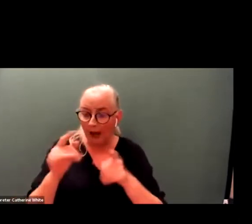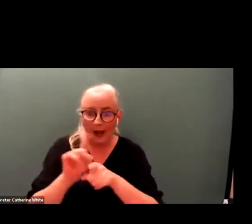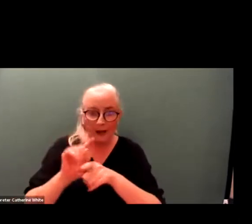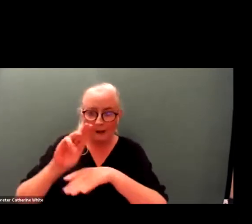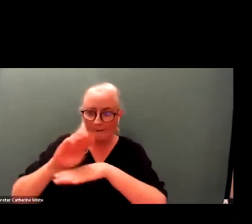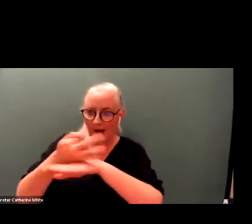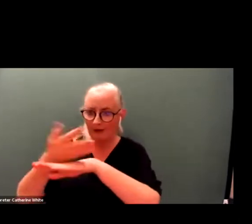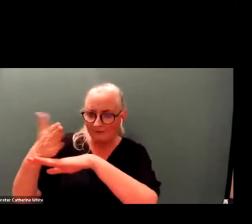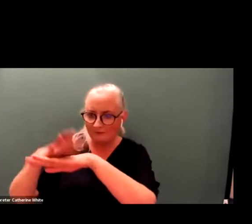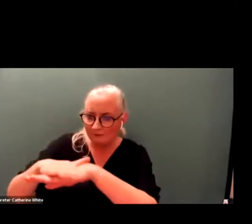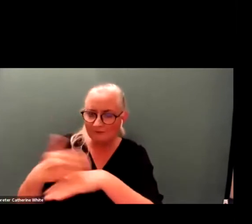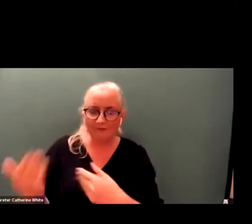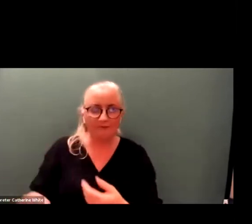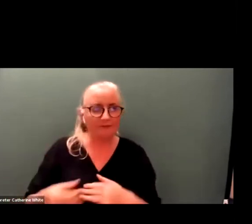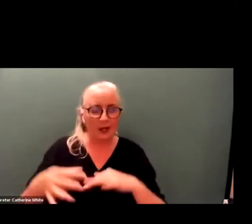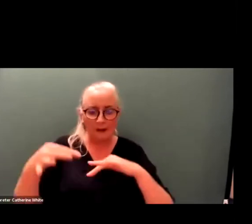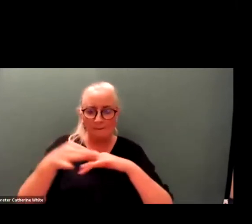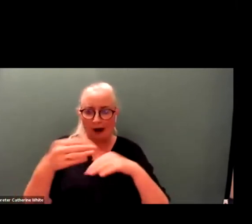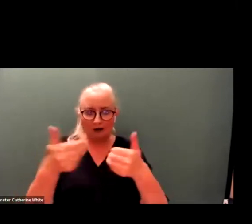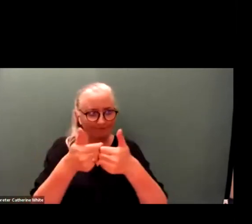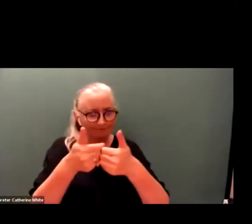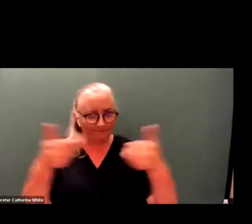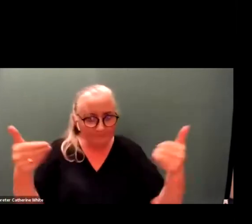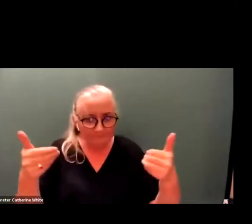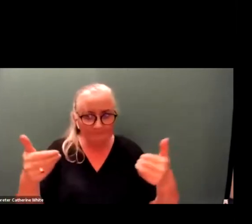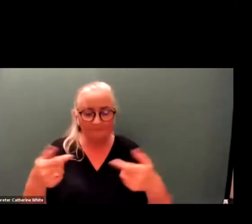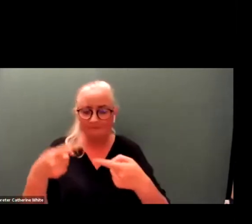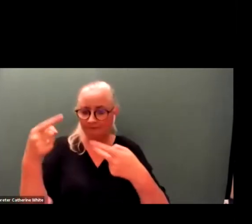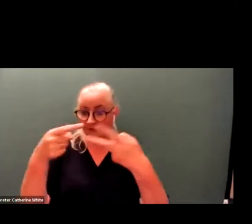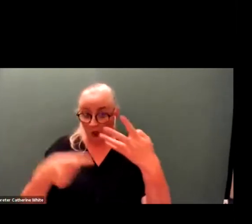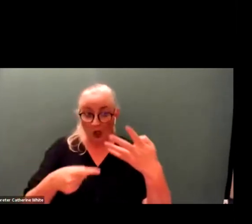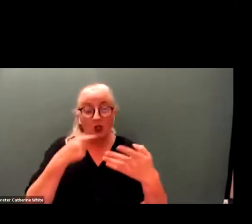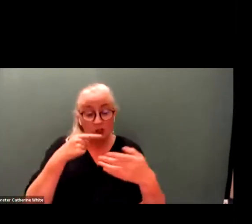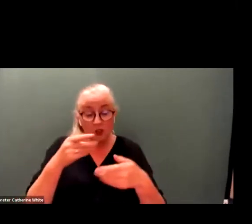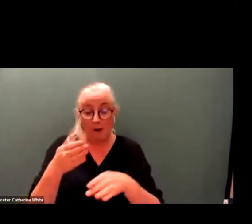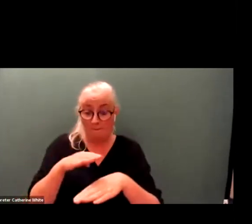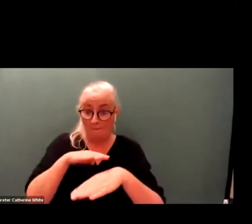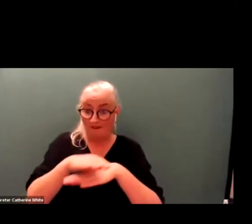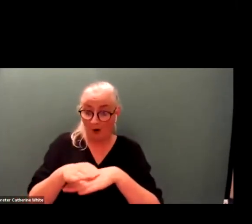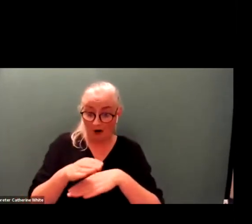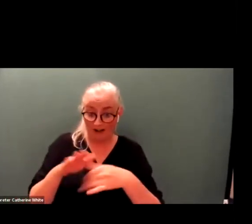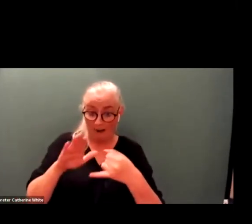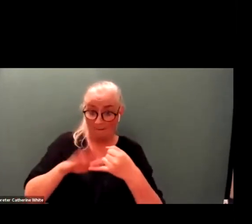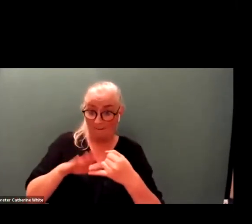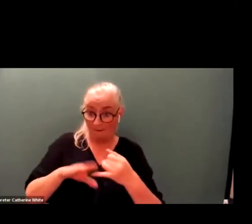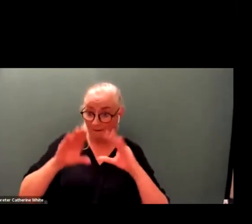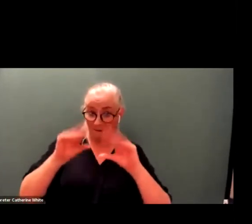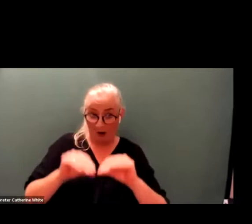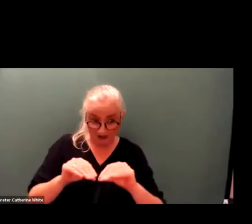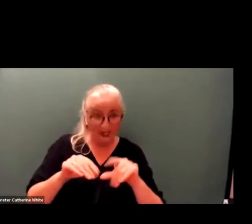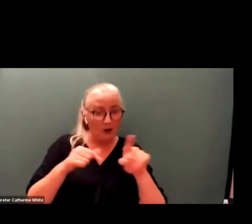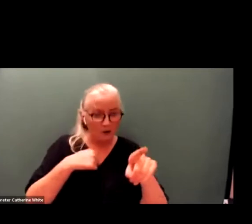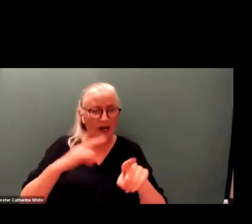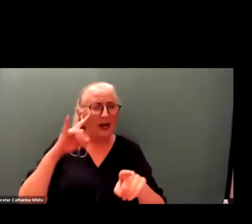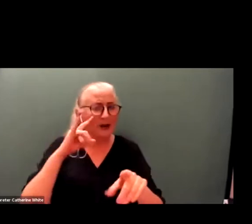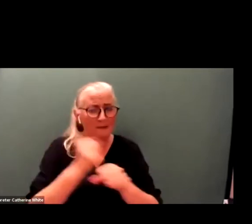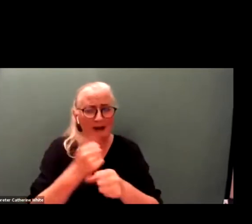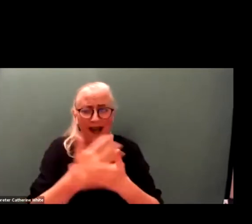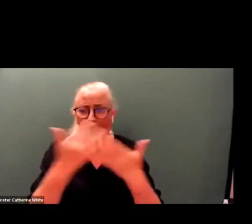maybe a marriage breakdown, that kind of thing. So perimenopause is something we've been hearing a lot about at the moment, and